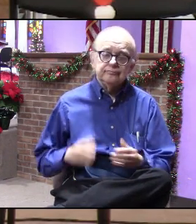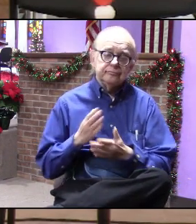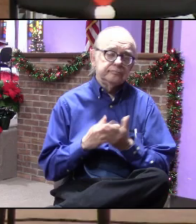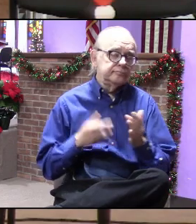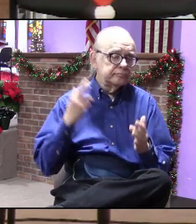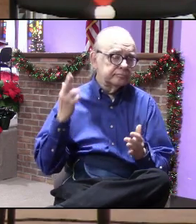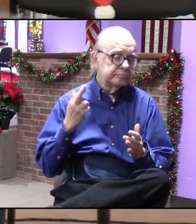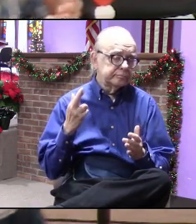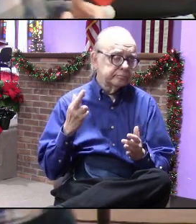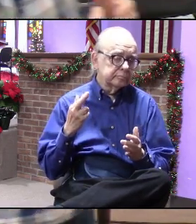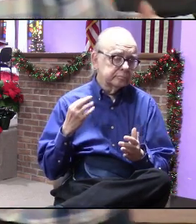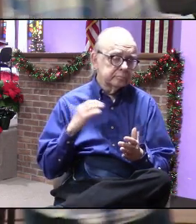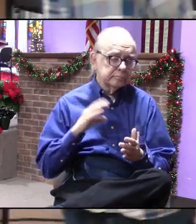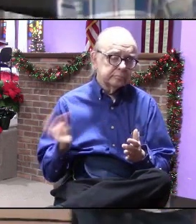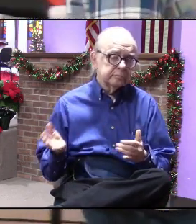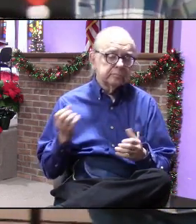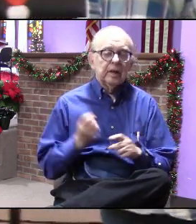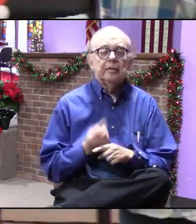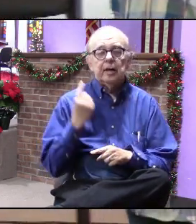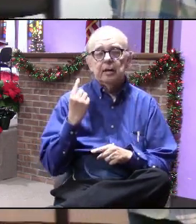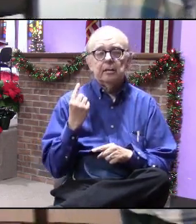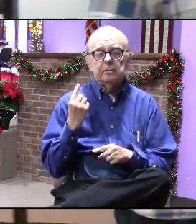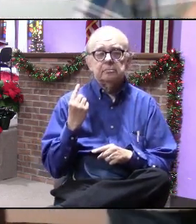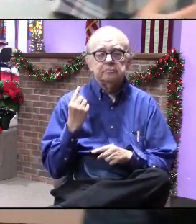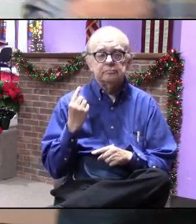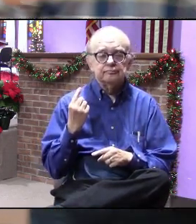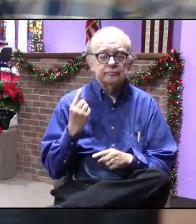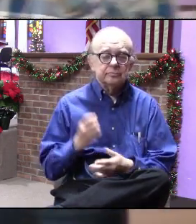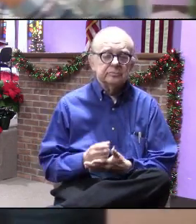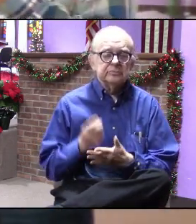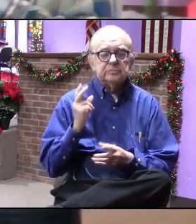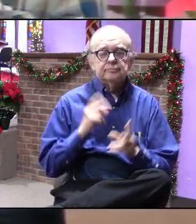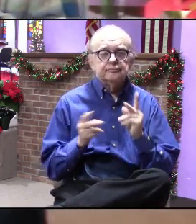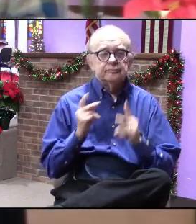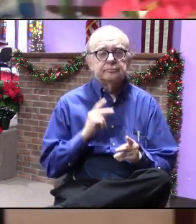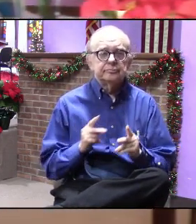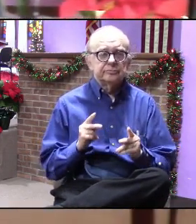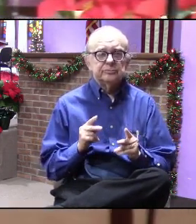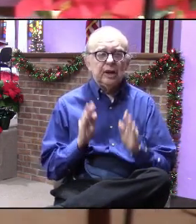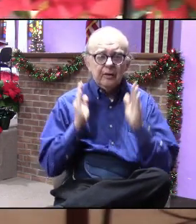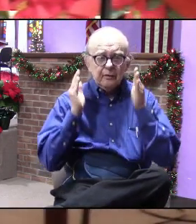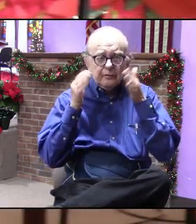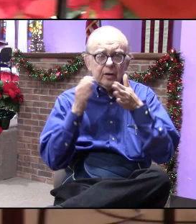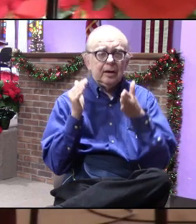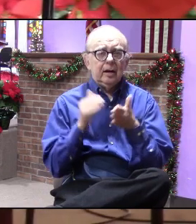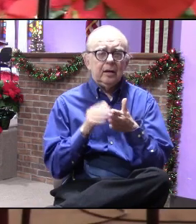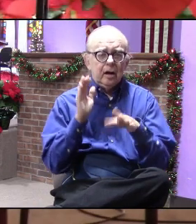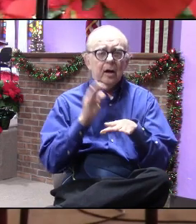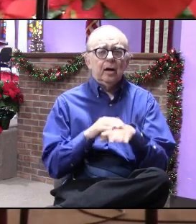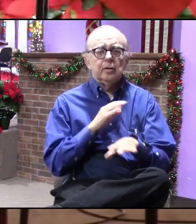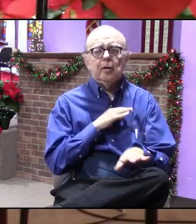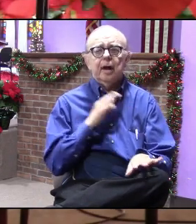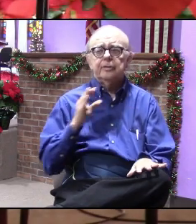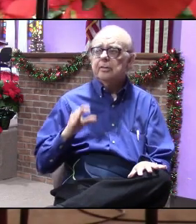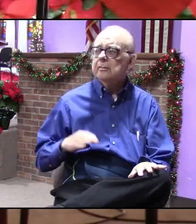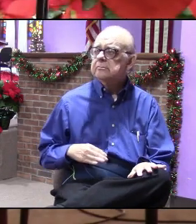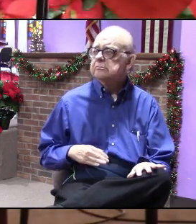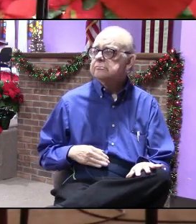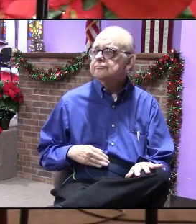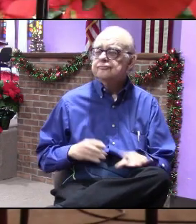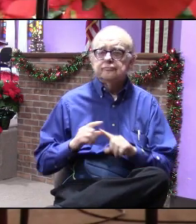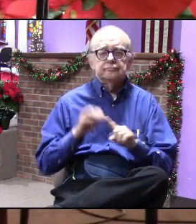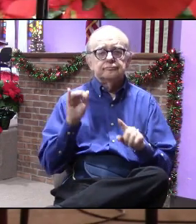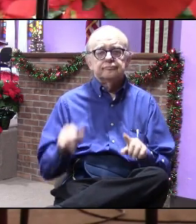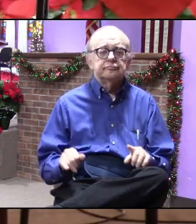reason of Christmas this last year was it kind of helped people refocus on Christ.